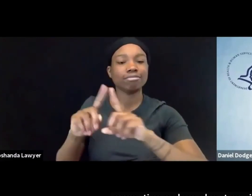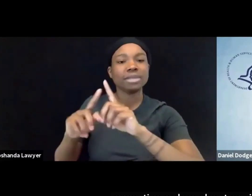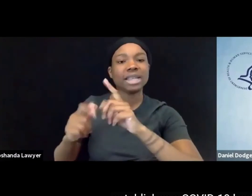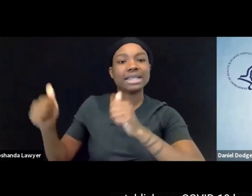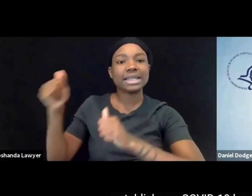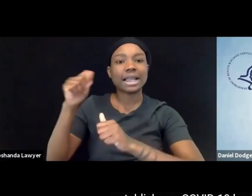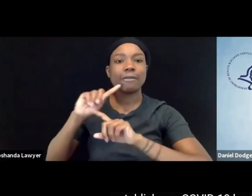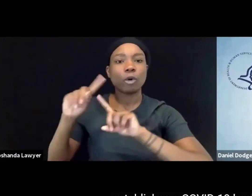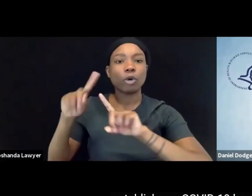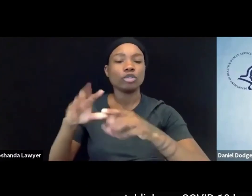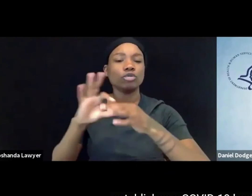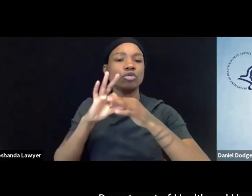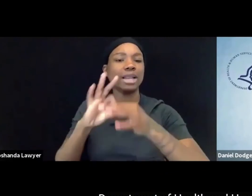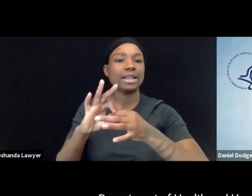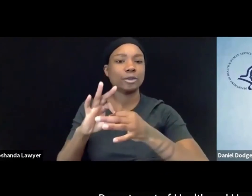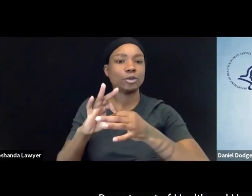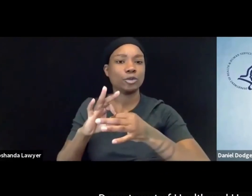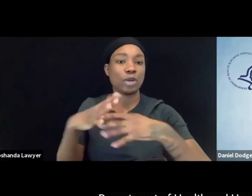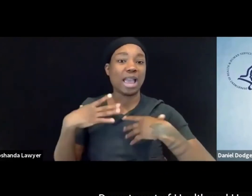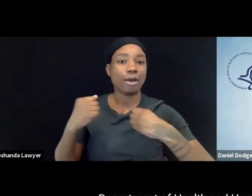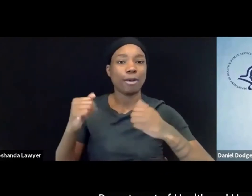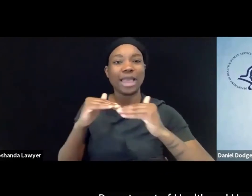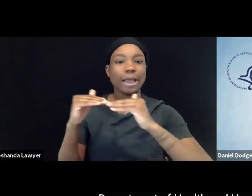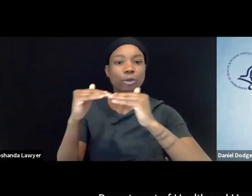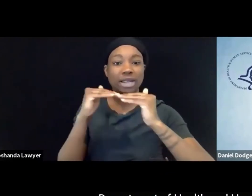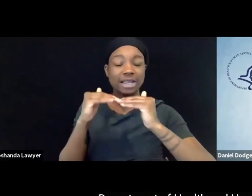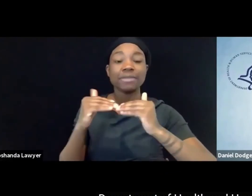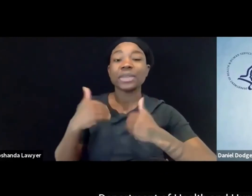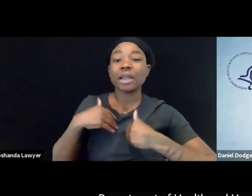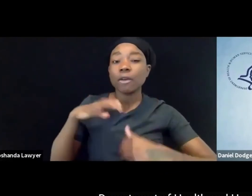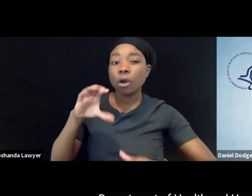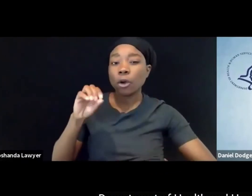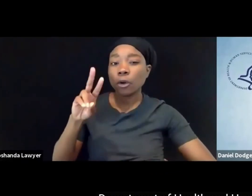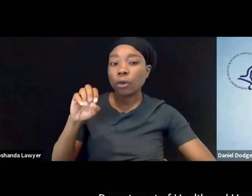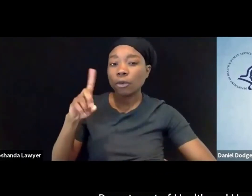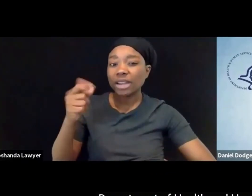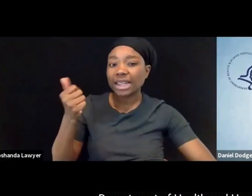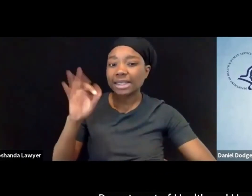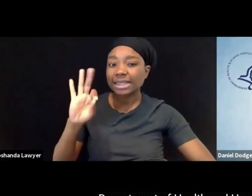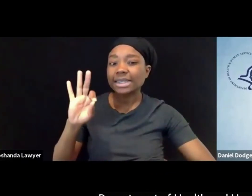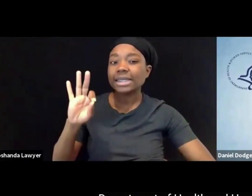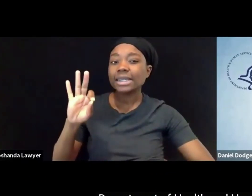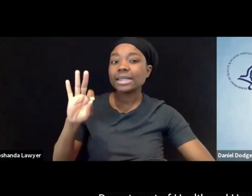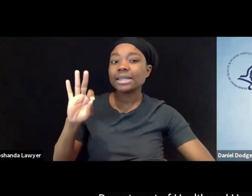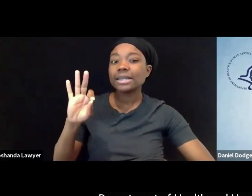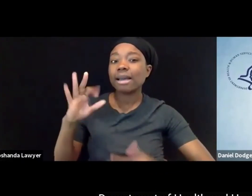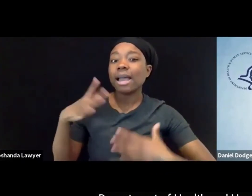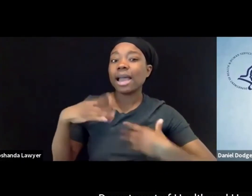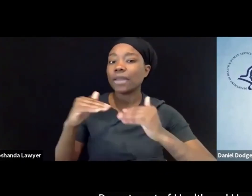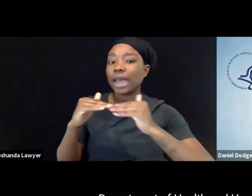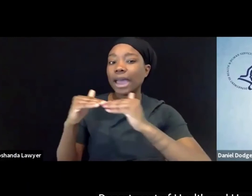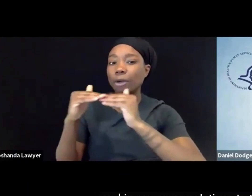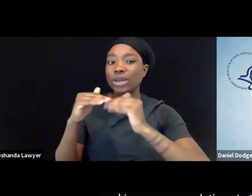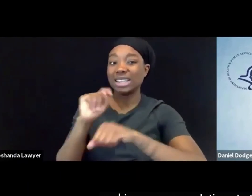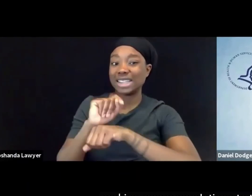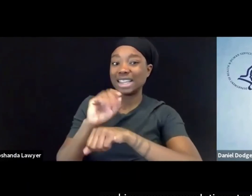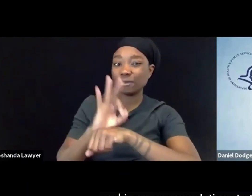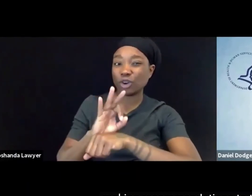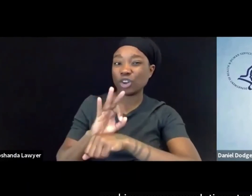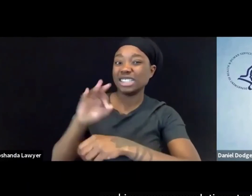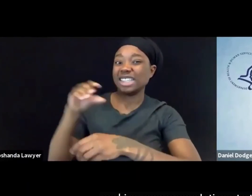in particular establishes a COVID-19 health equity task force within the Department of Health and Human Services that is charged with